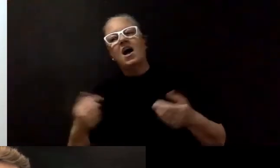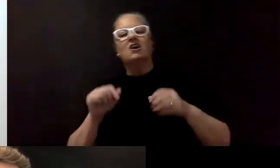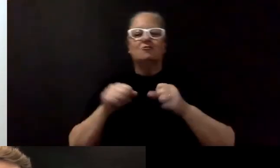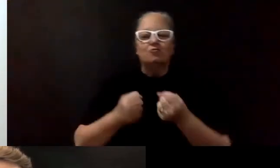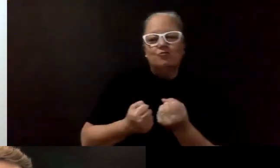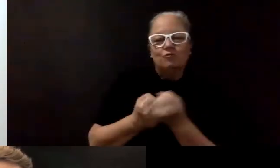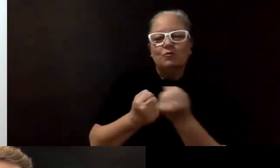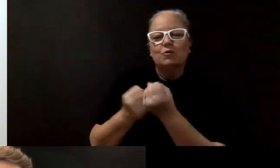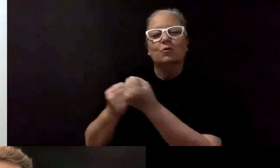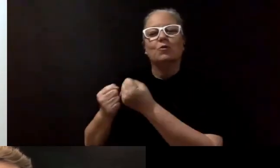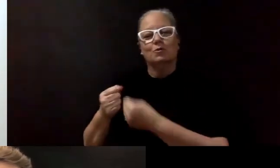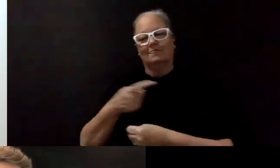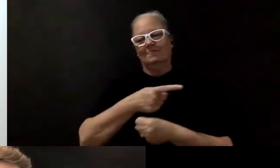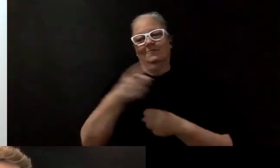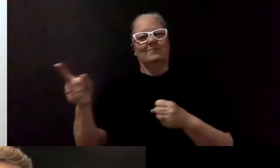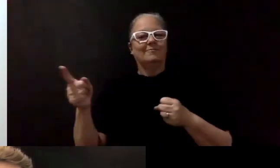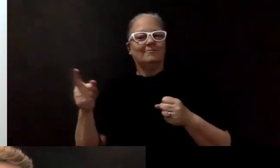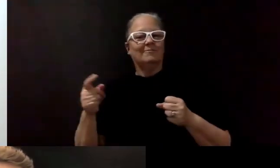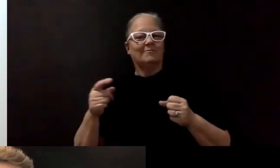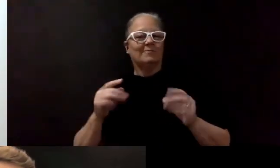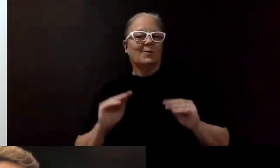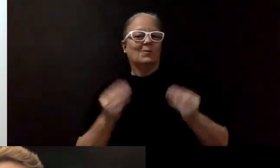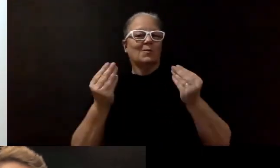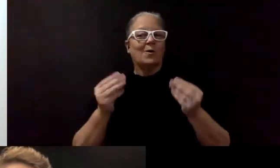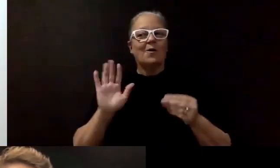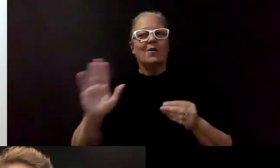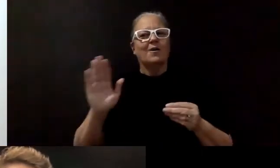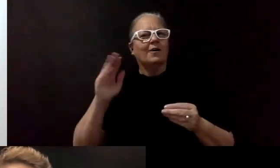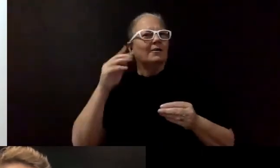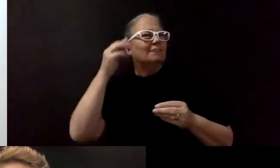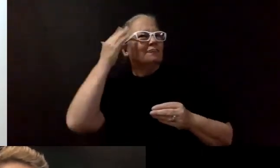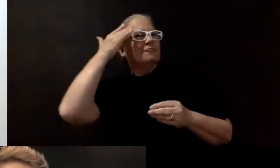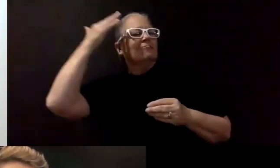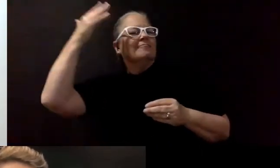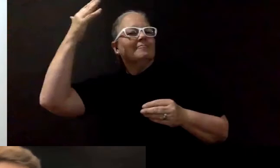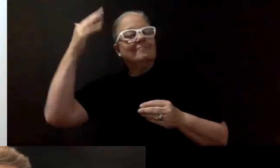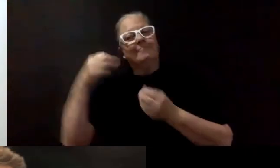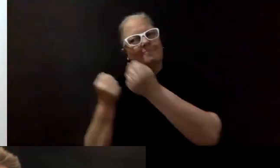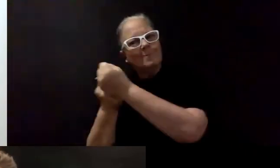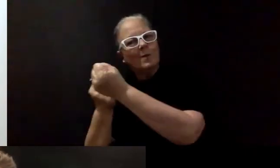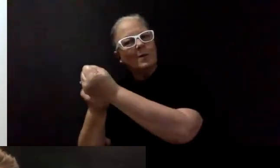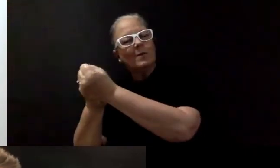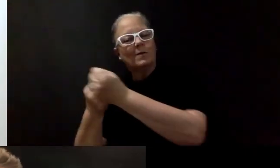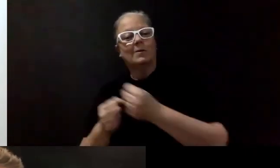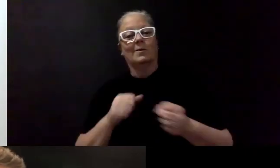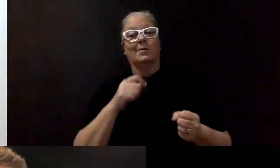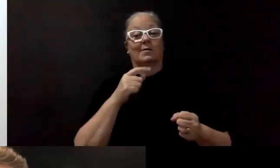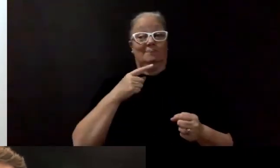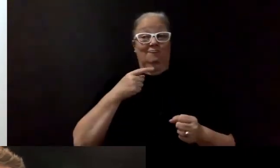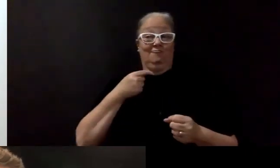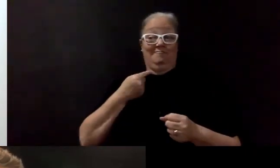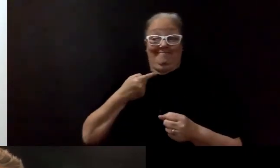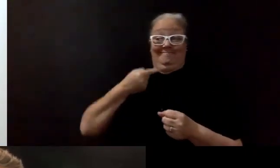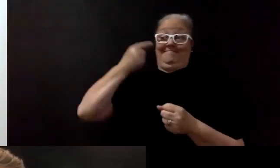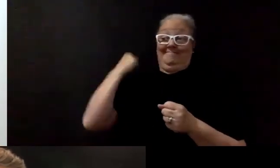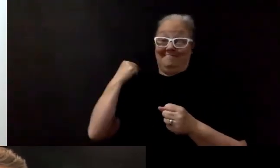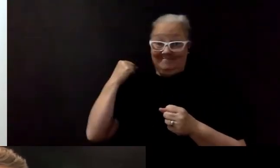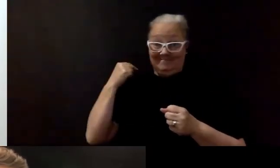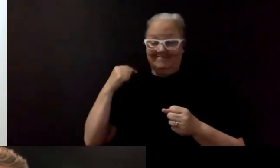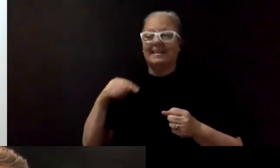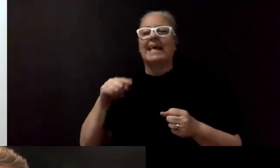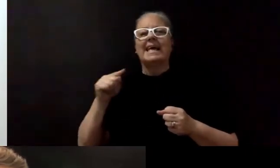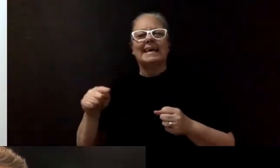to achieve their creative dreams. I was talking to one of our young musicians yesterday that is doing a crowdfunding